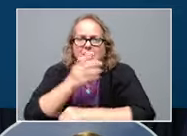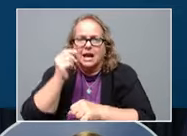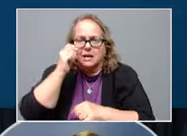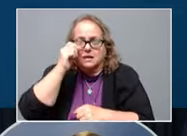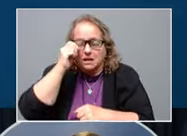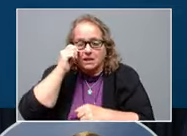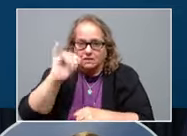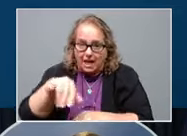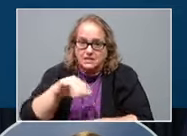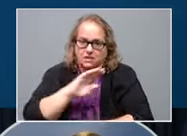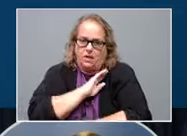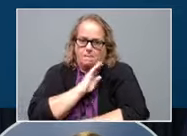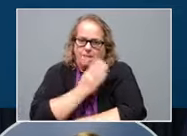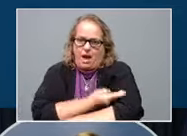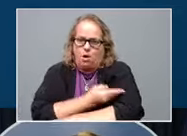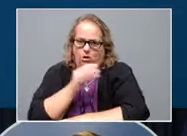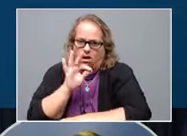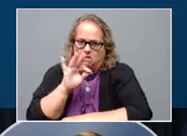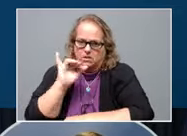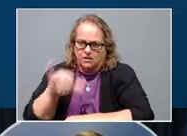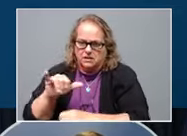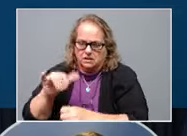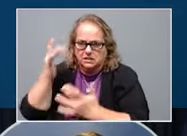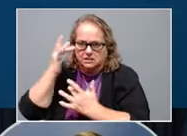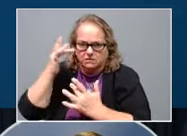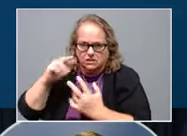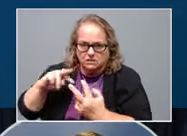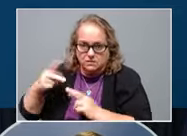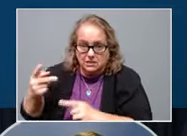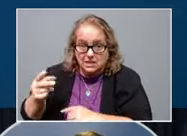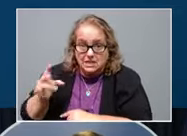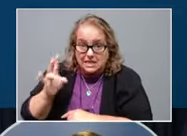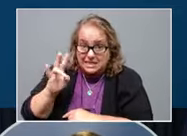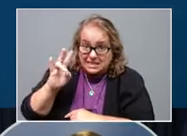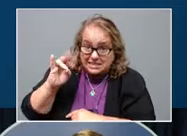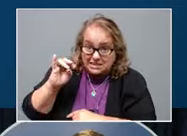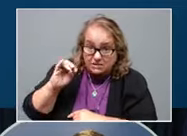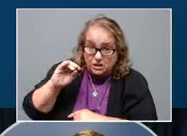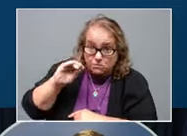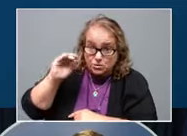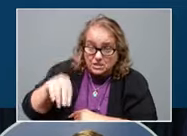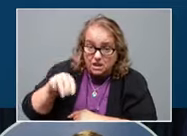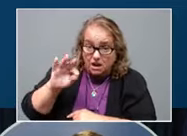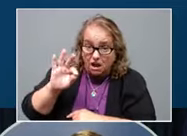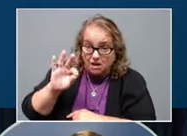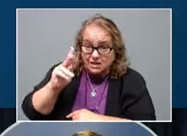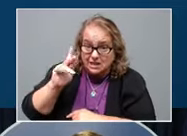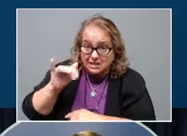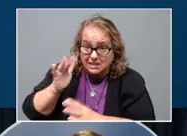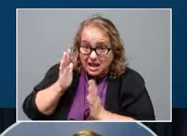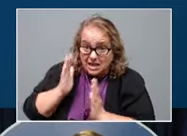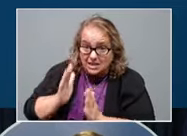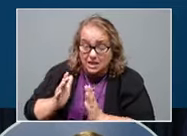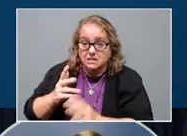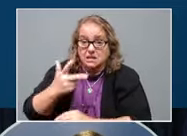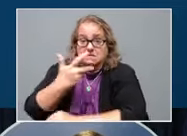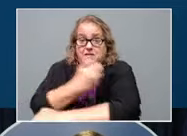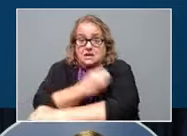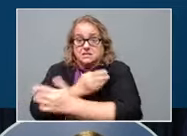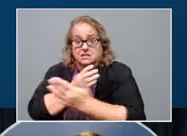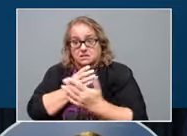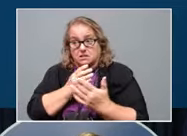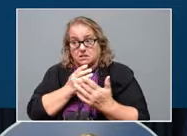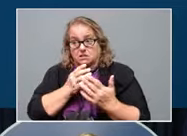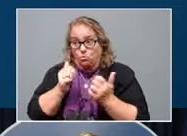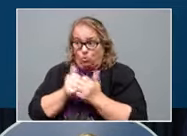of this Delta variant. Getting 70% of a Commonwealth vaccinated against a brand new